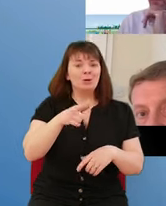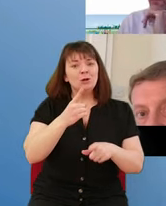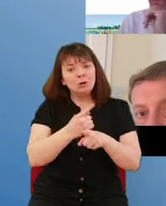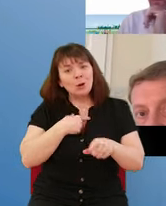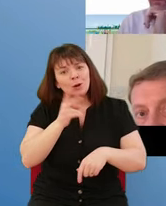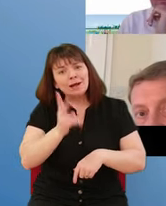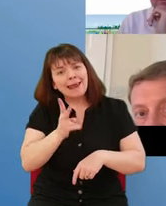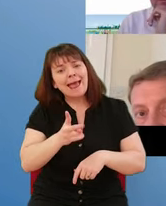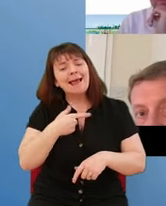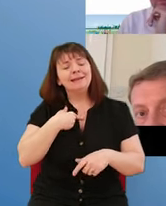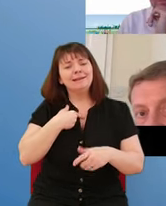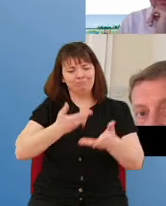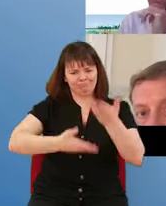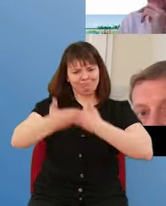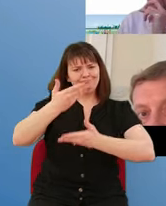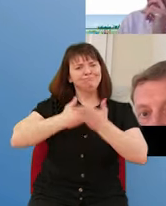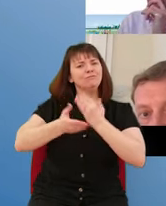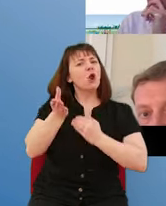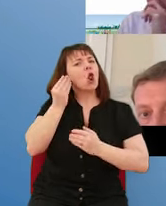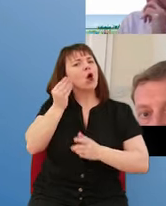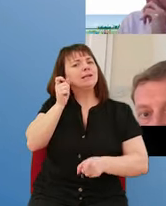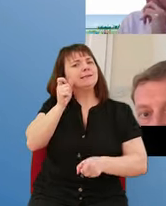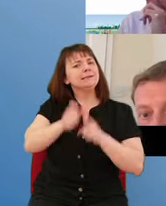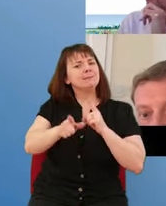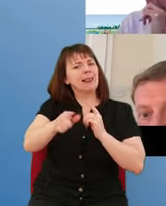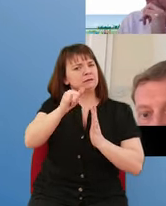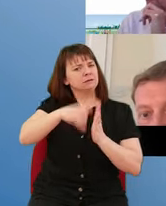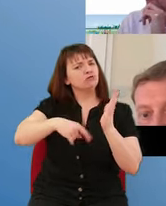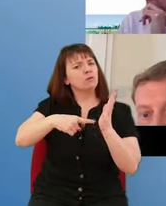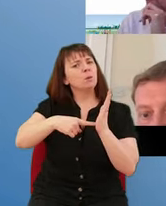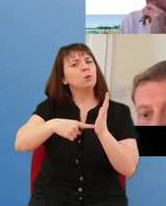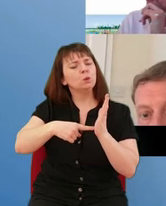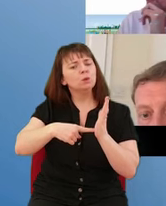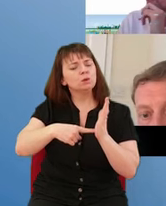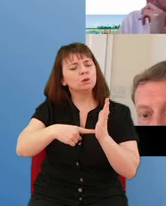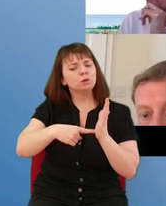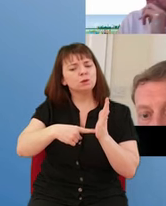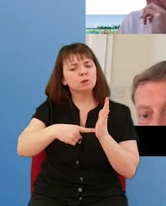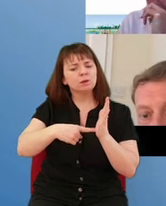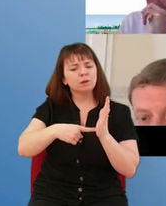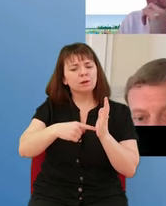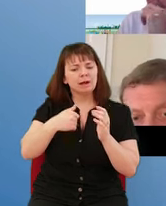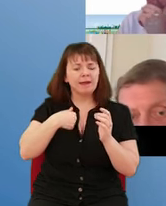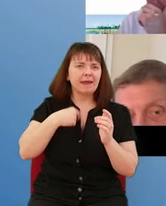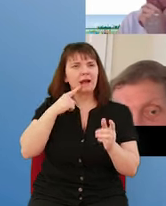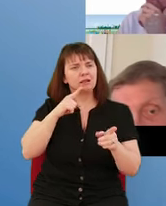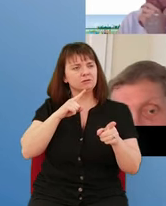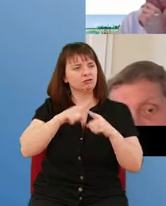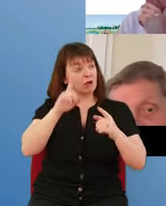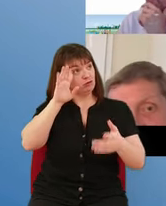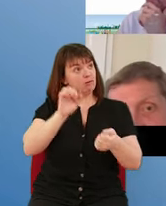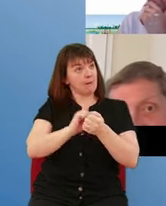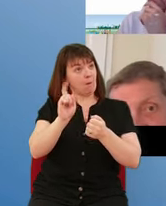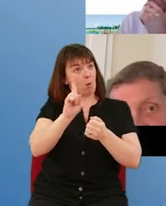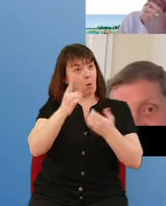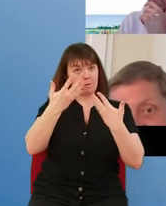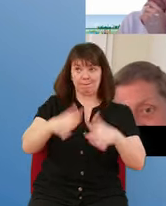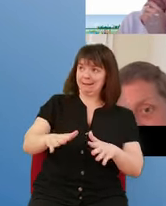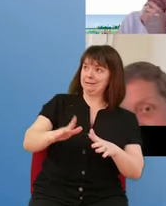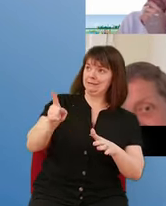what I've done and what I haven't done. Okay, thank you for that, Doris. I will take you